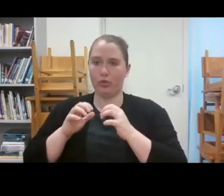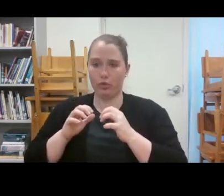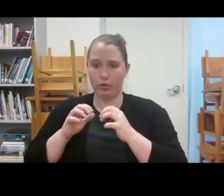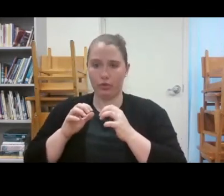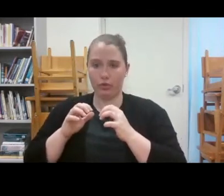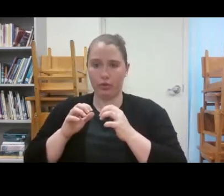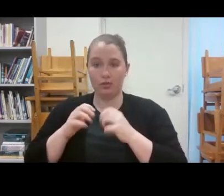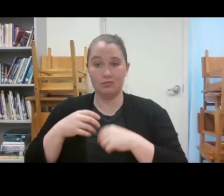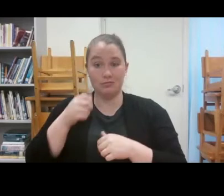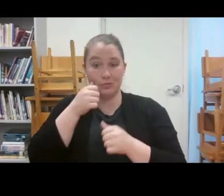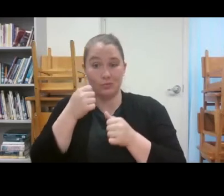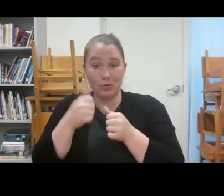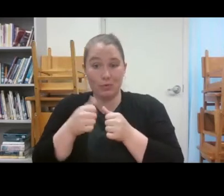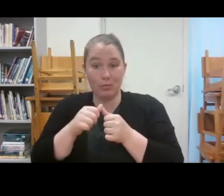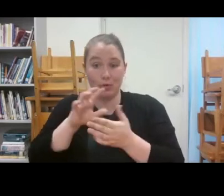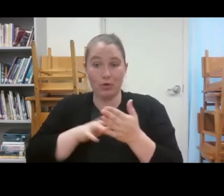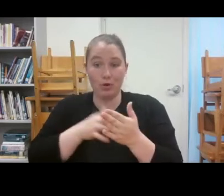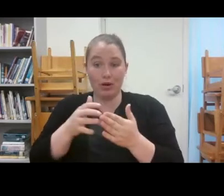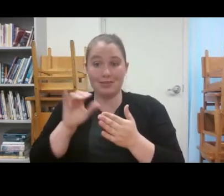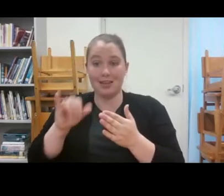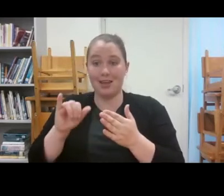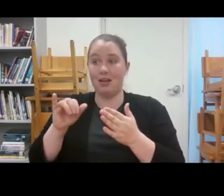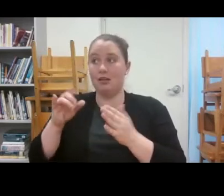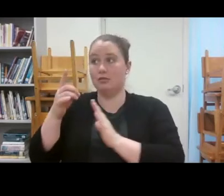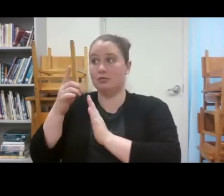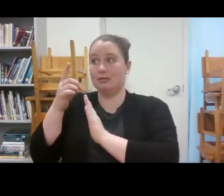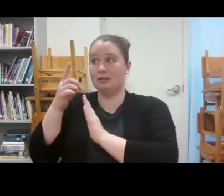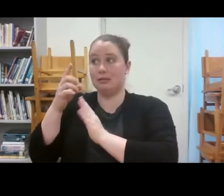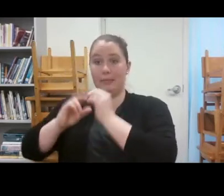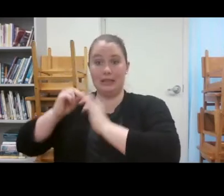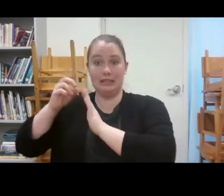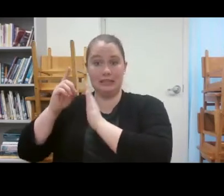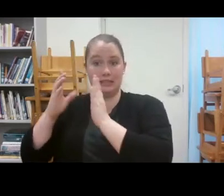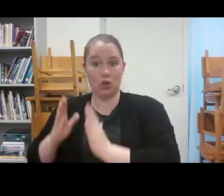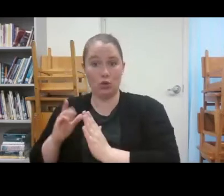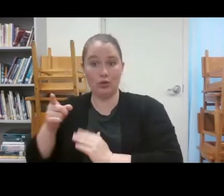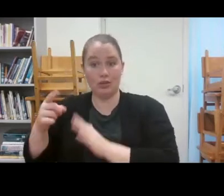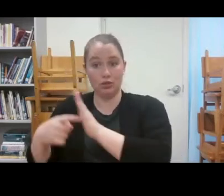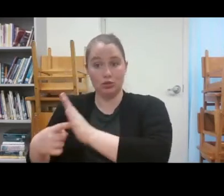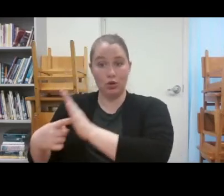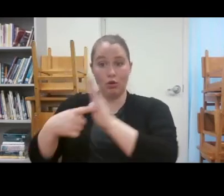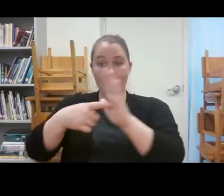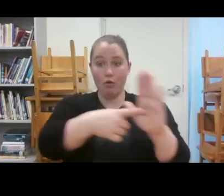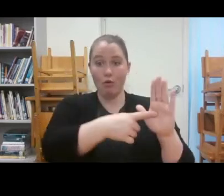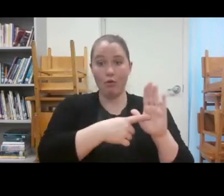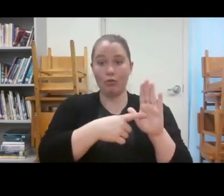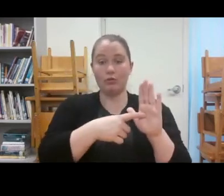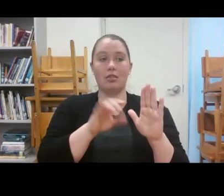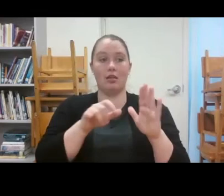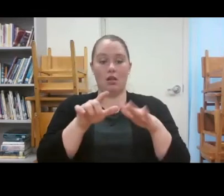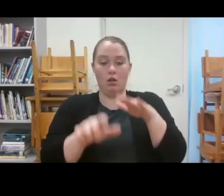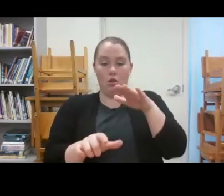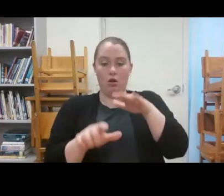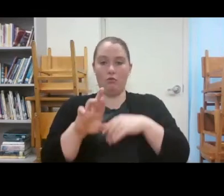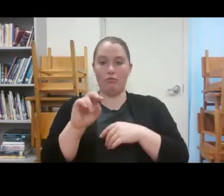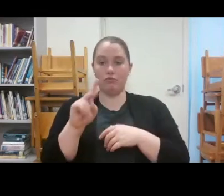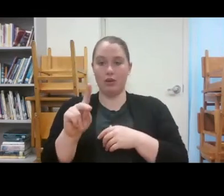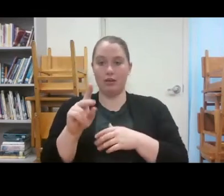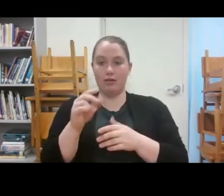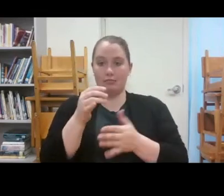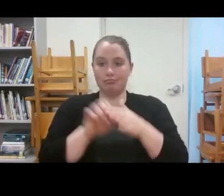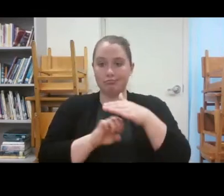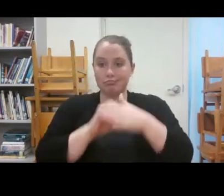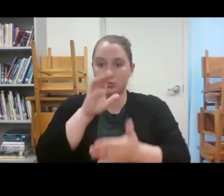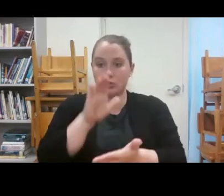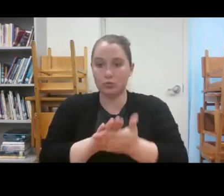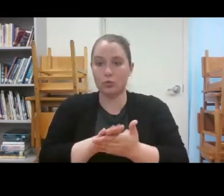remember those graphs that the architect showed and where they drew that line on those lower ranked elementary schools.